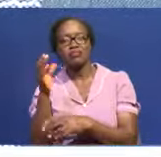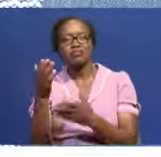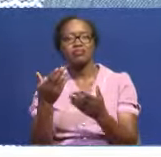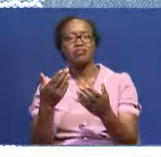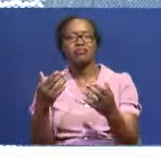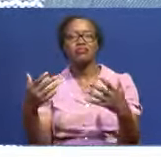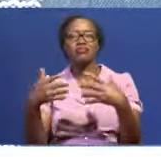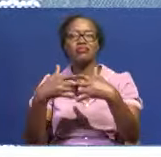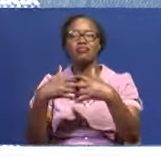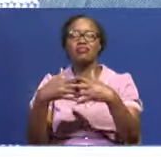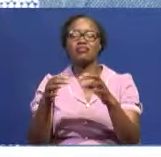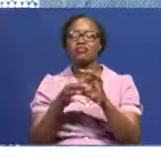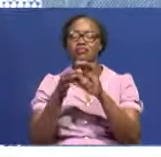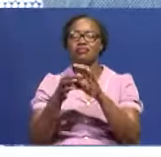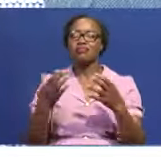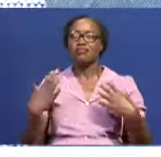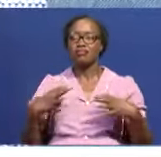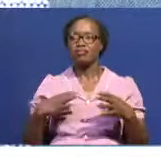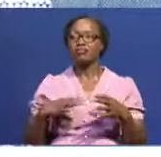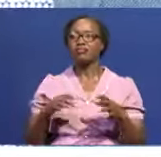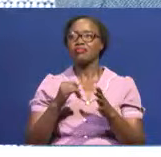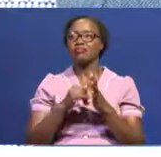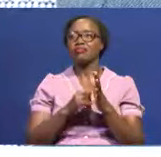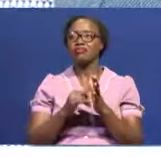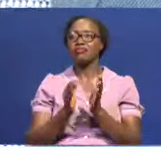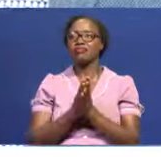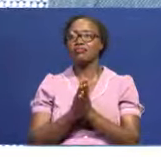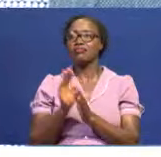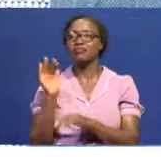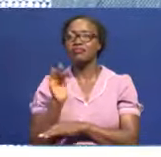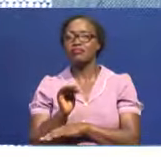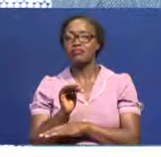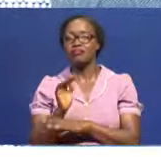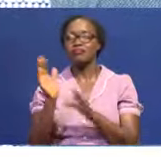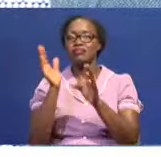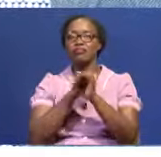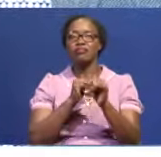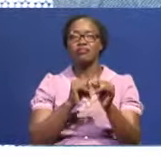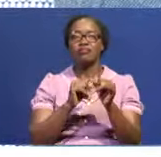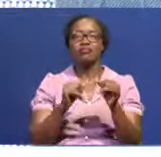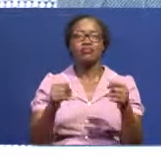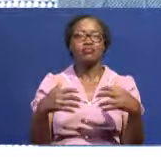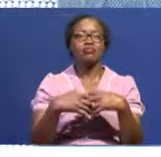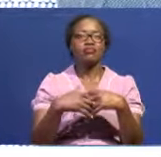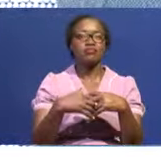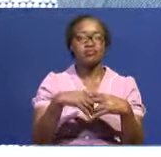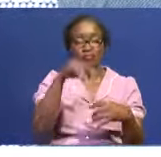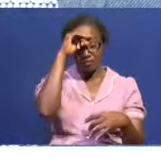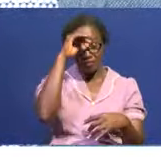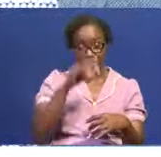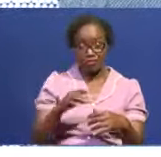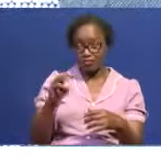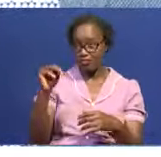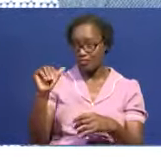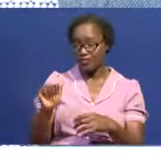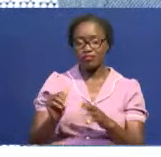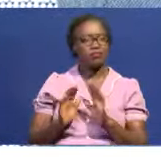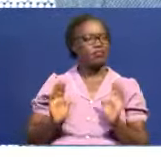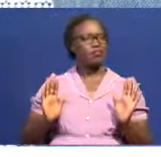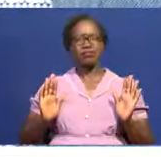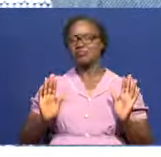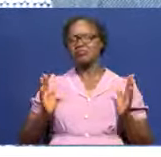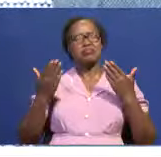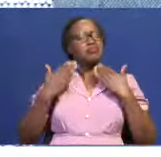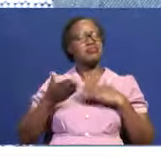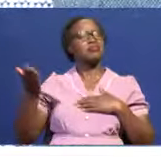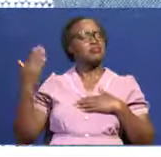kupatanisha watu. Kama vile tuliomba na president kuapatanisha governor na MCs. Na hiyo tulimaliza